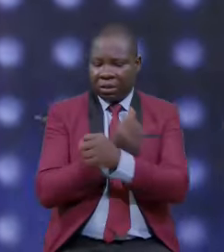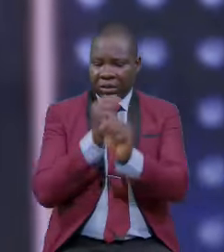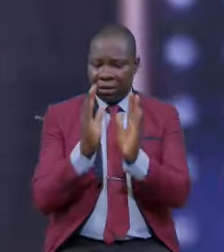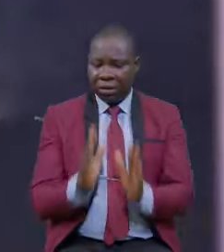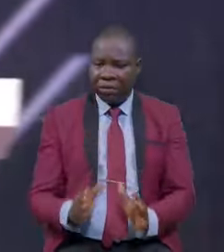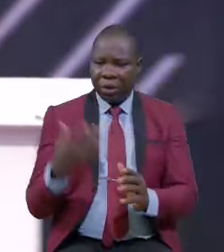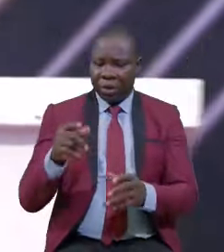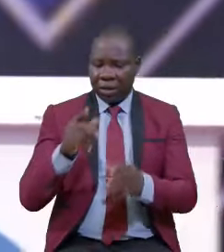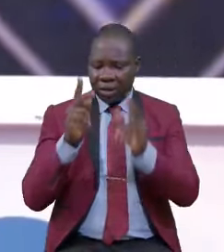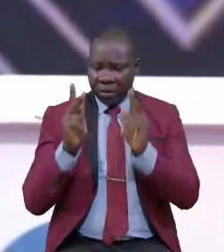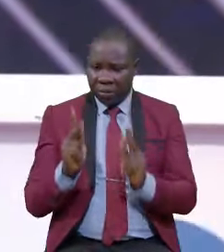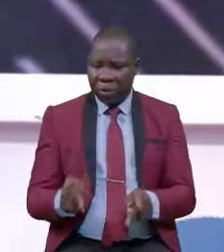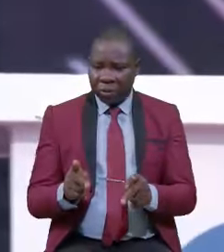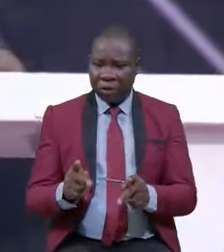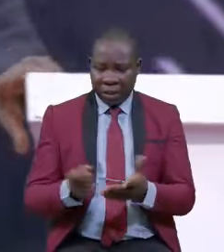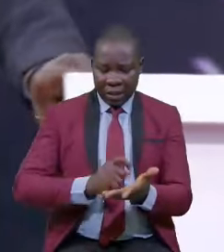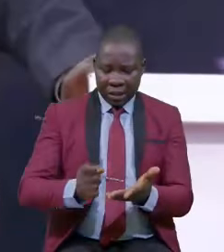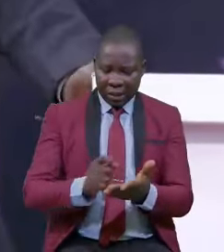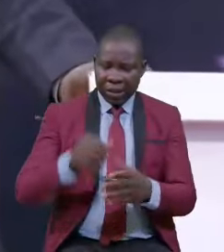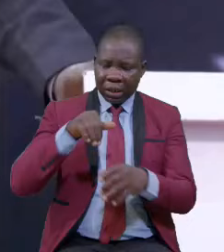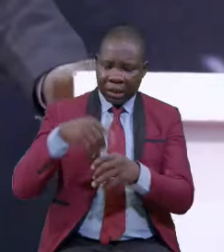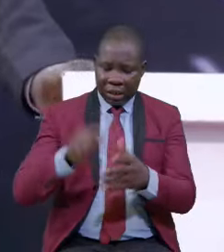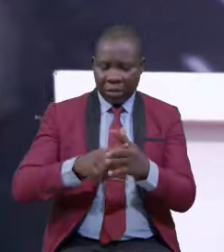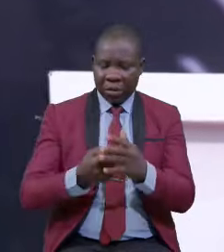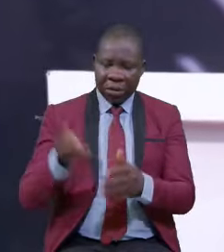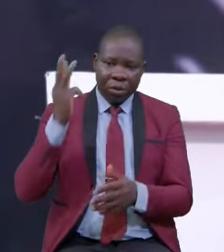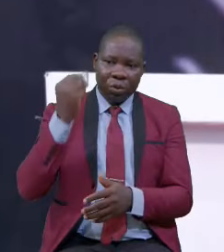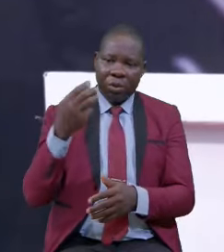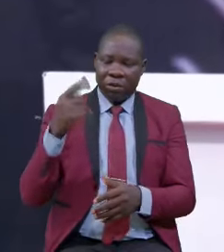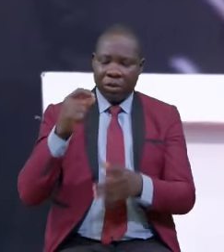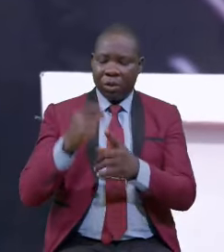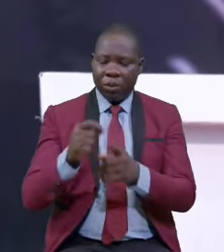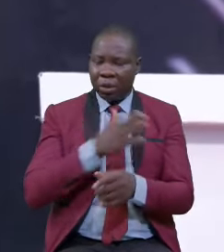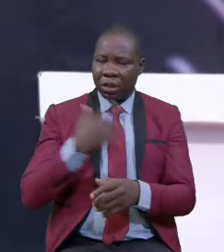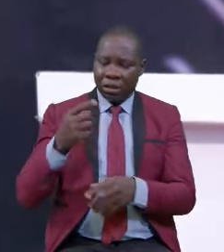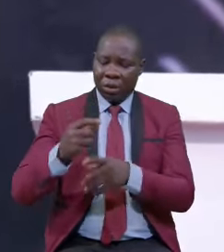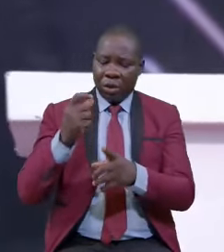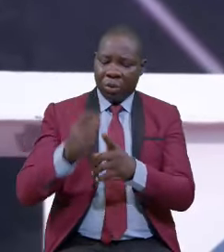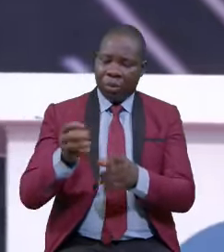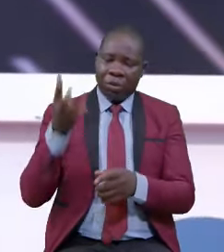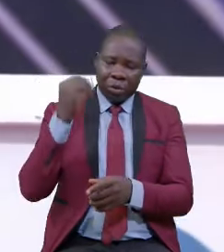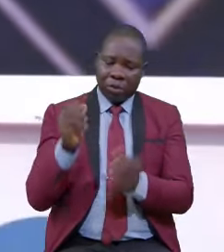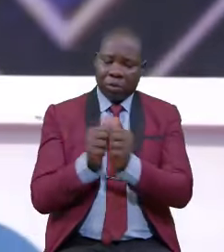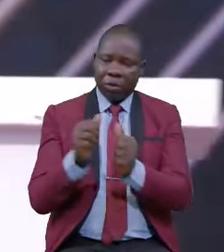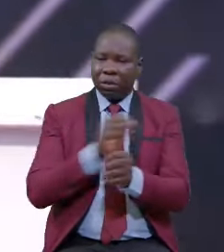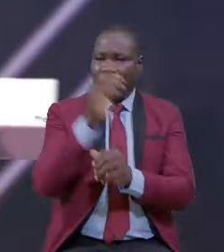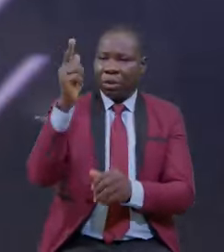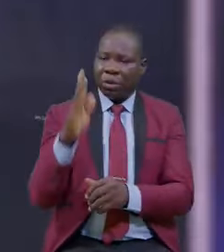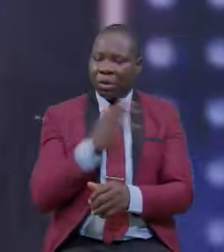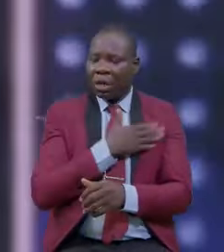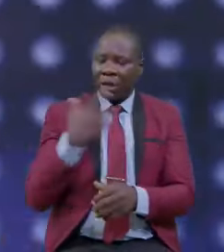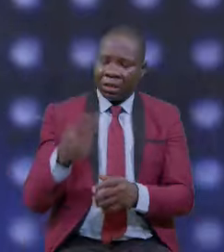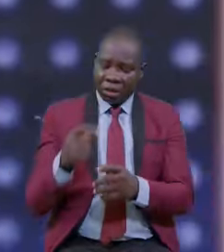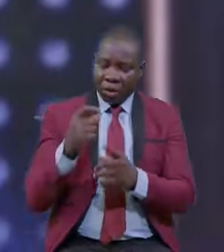God, and the word was God, and the word became flesh and dwelt among us, and we beheld his glory,